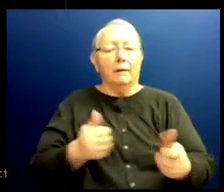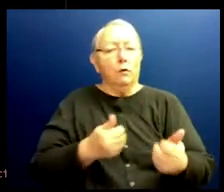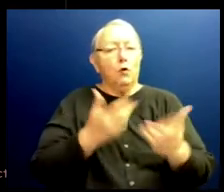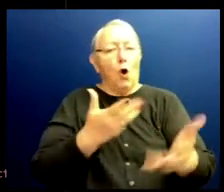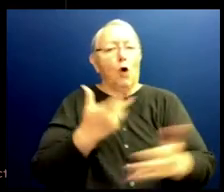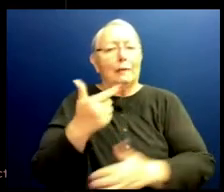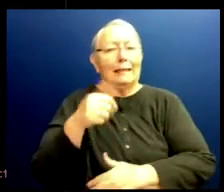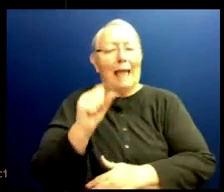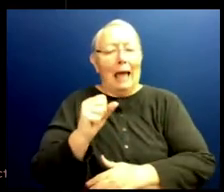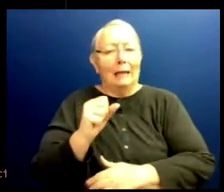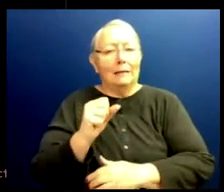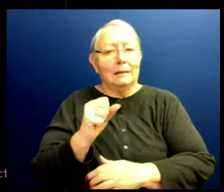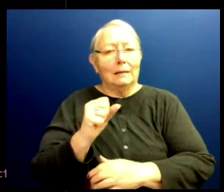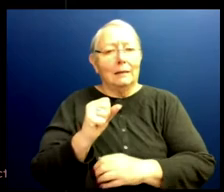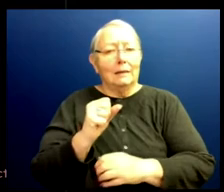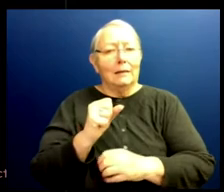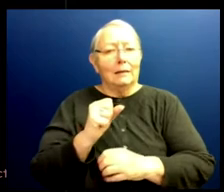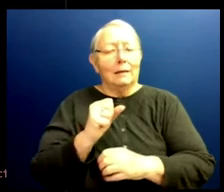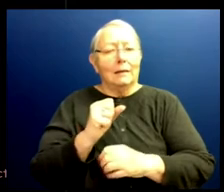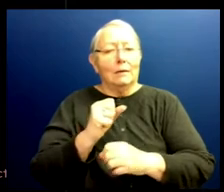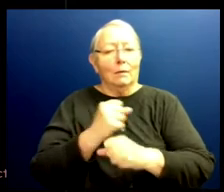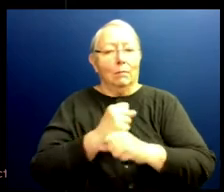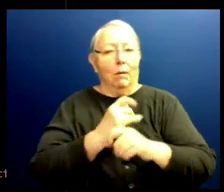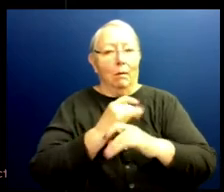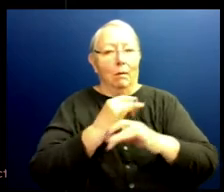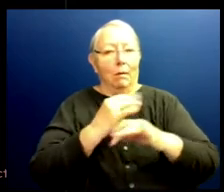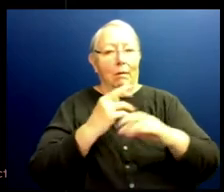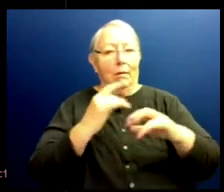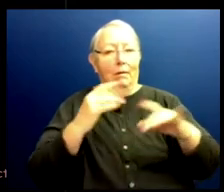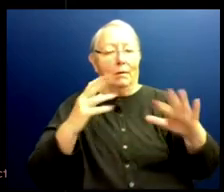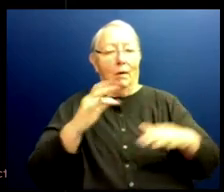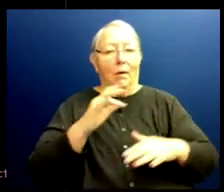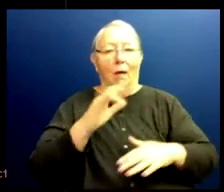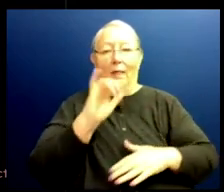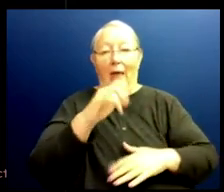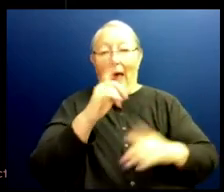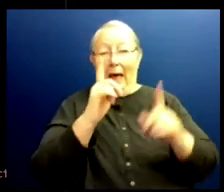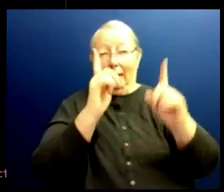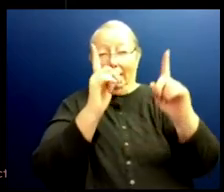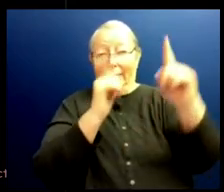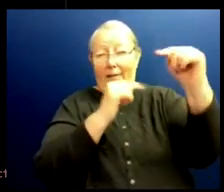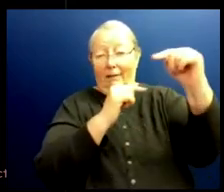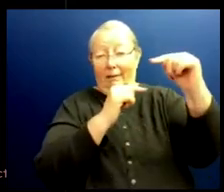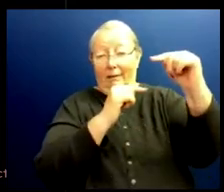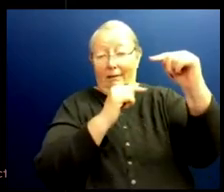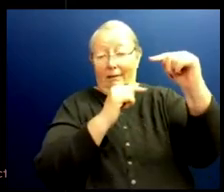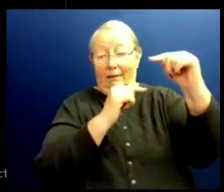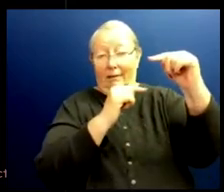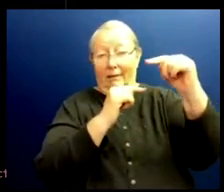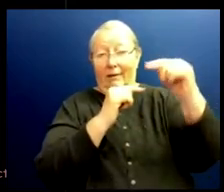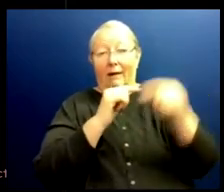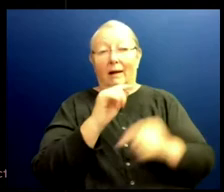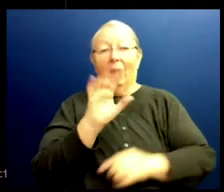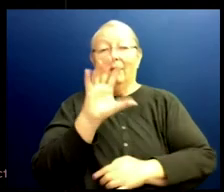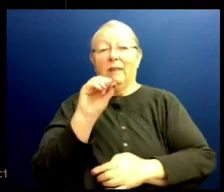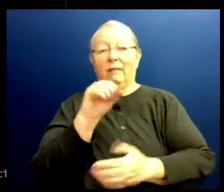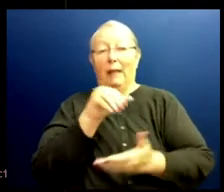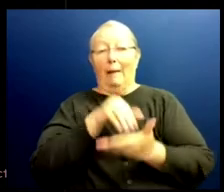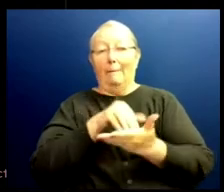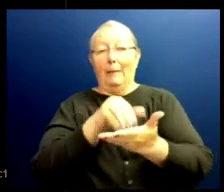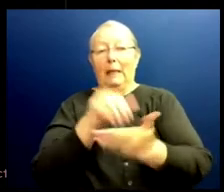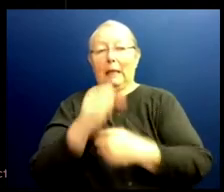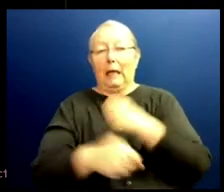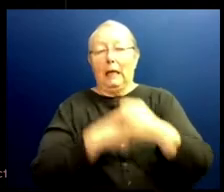you have with a little time clock up here, and you see we started around 50 million years after the Big Bang.